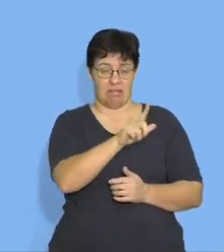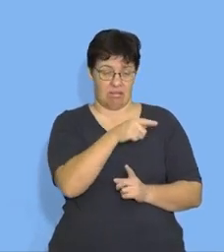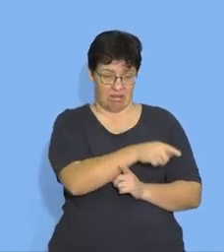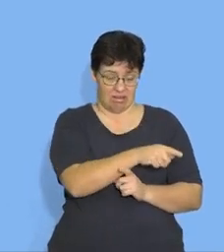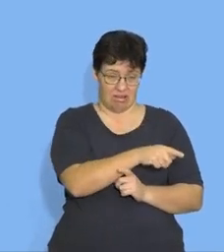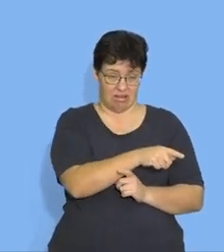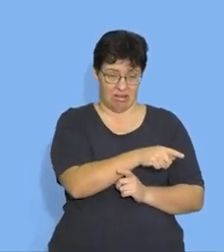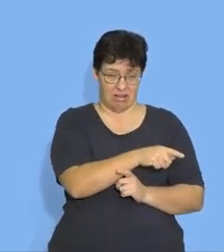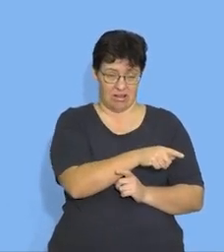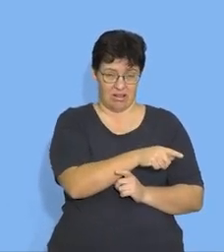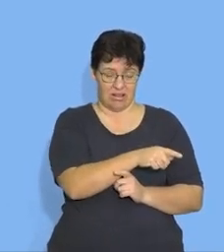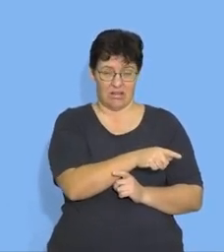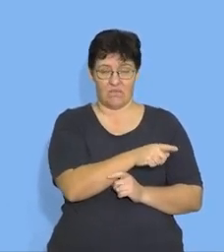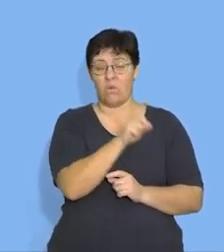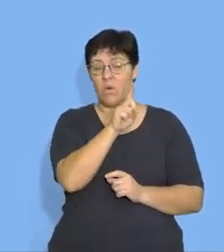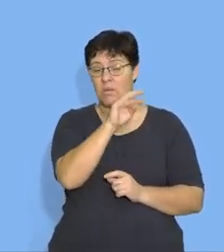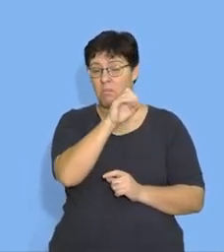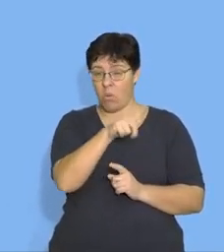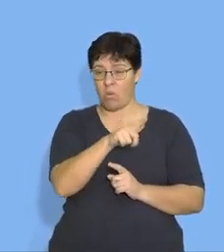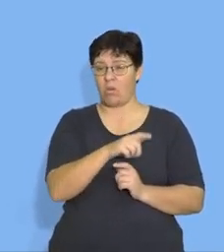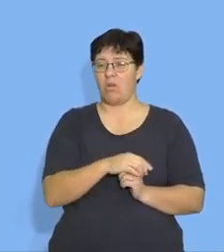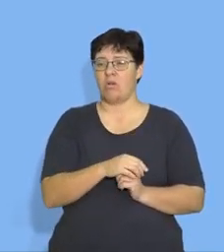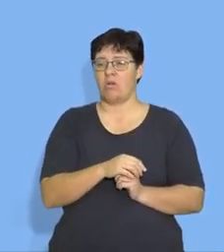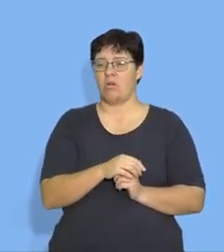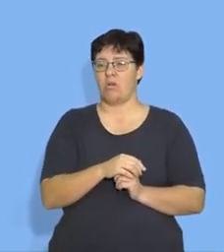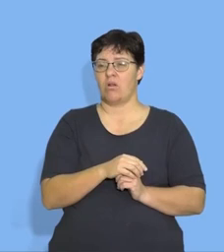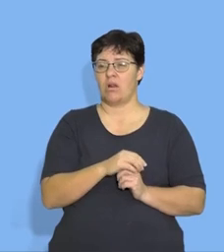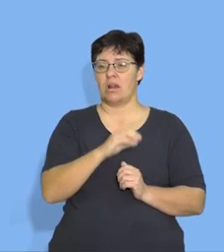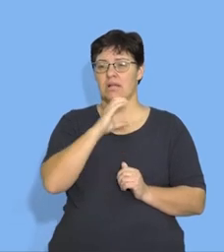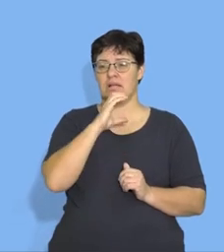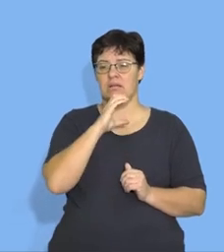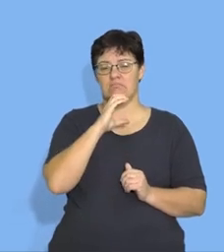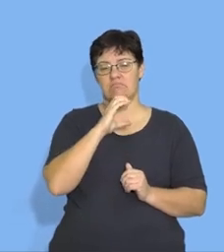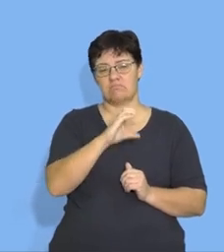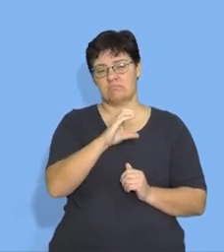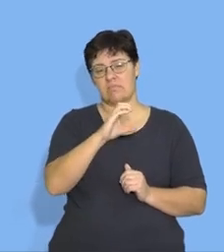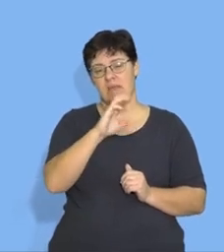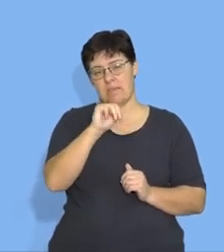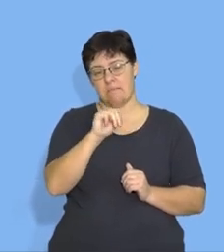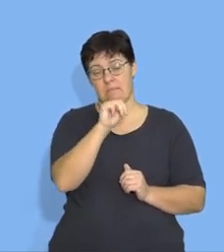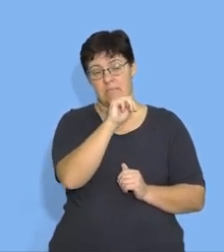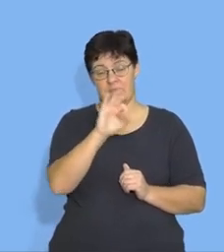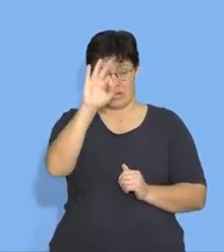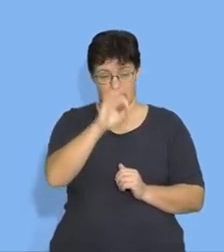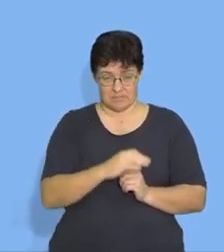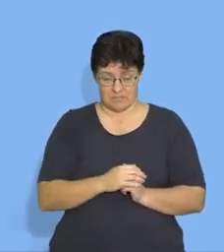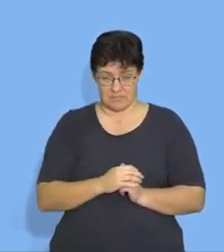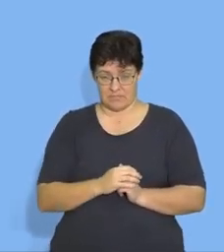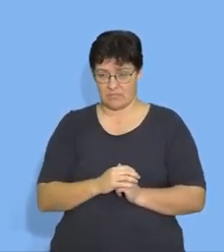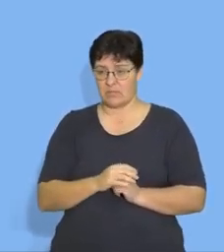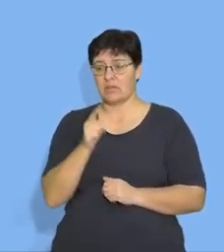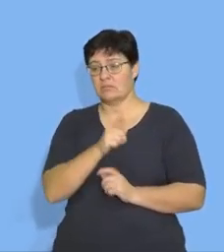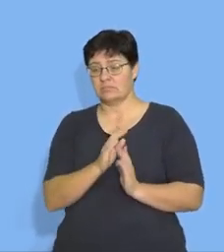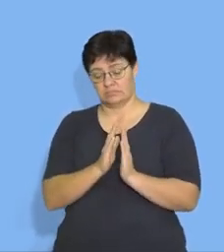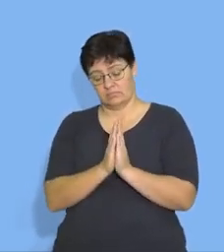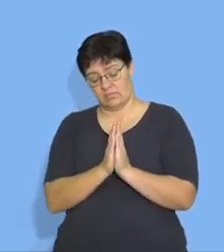1 mole per cubic decimeter. That's a measure of the acidity of this substance. While at the opposite end, as you